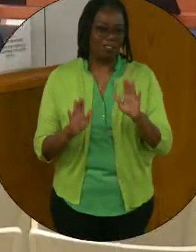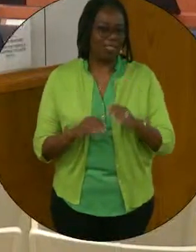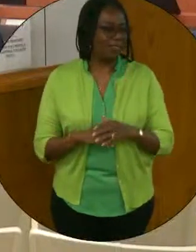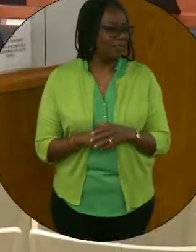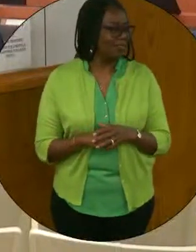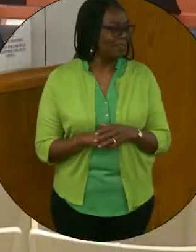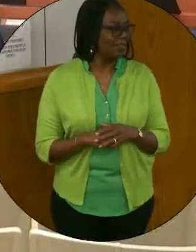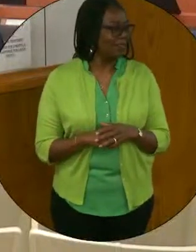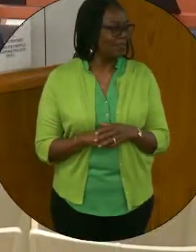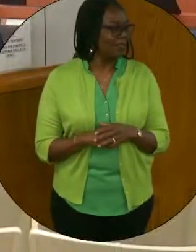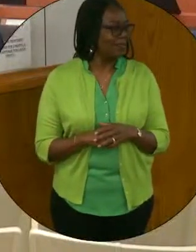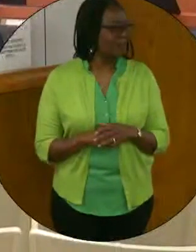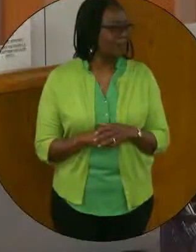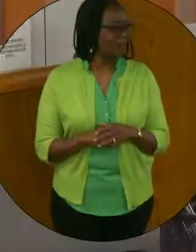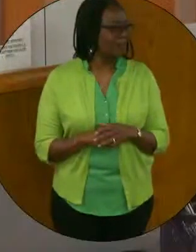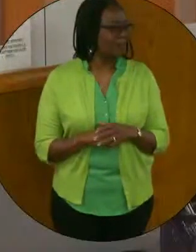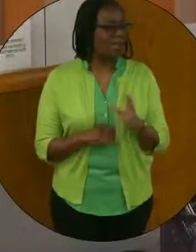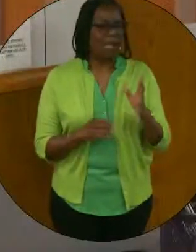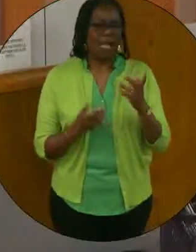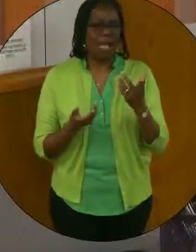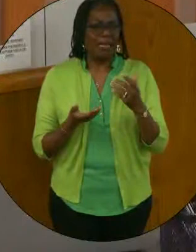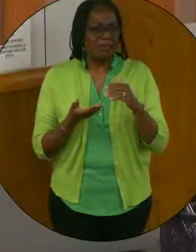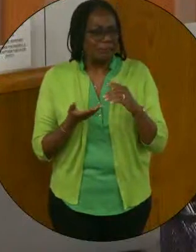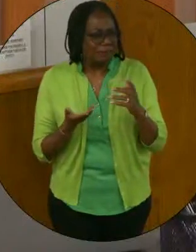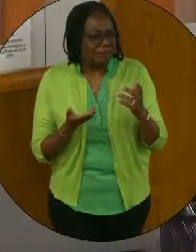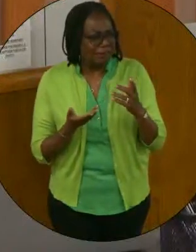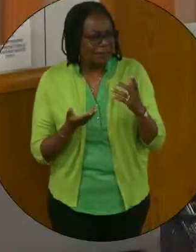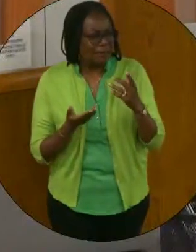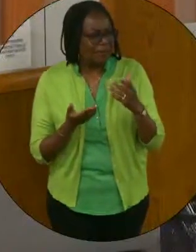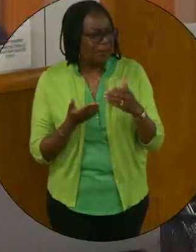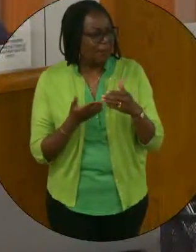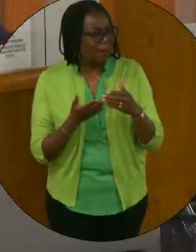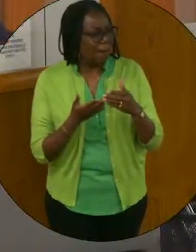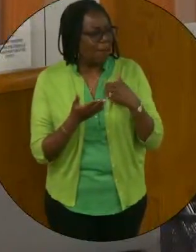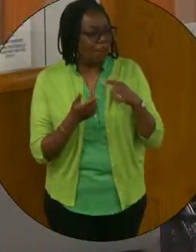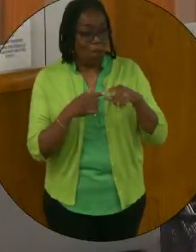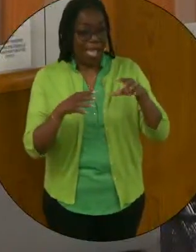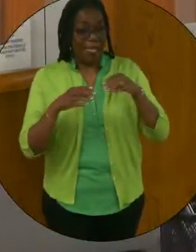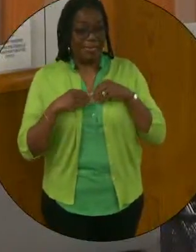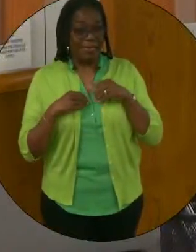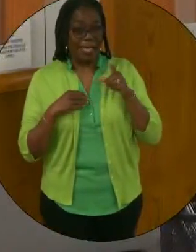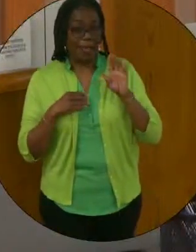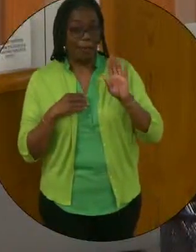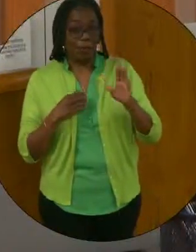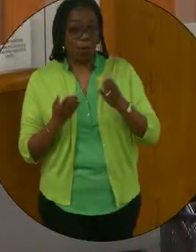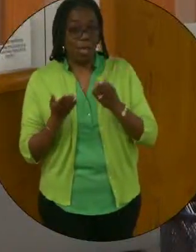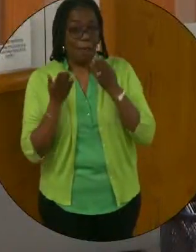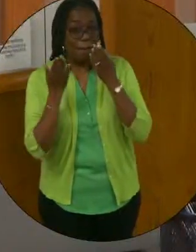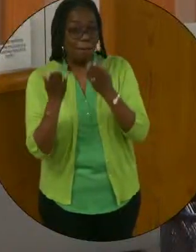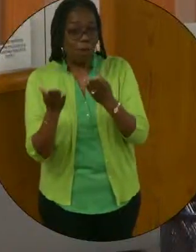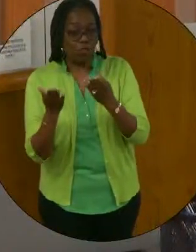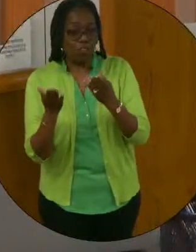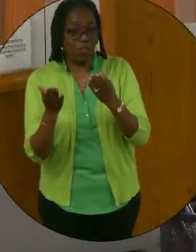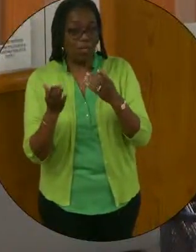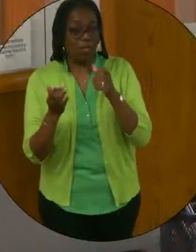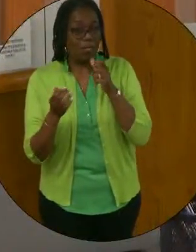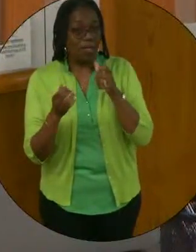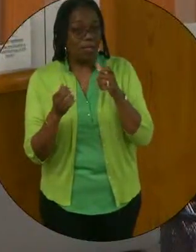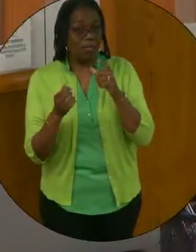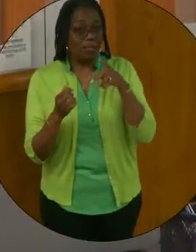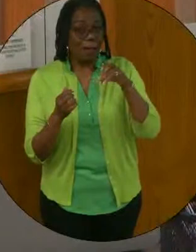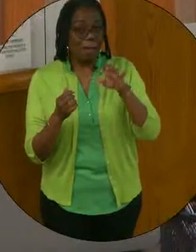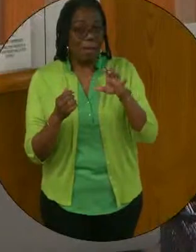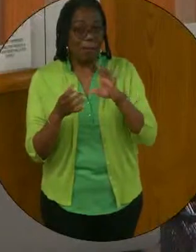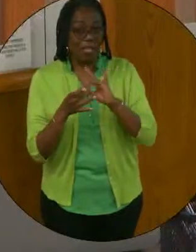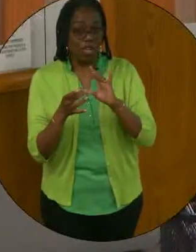All right. And forgive me, Trustee Cavazos, before I fully accept your motion, I want to make sure the note that there is no public comment on this item.